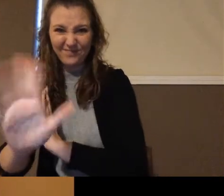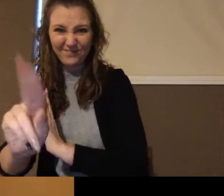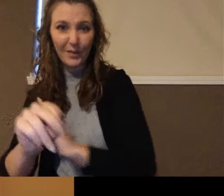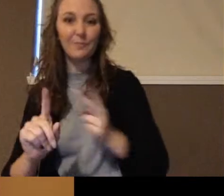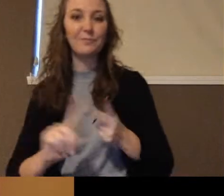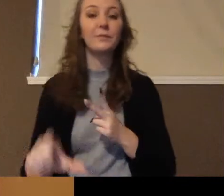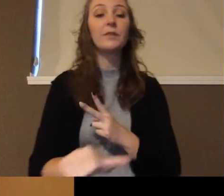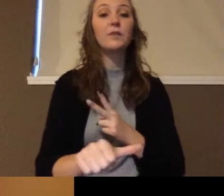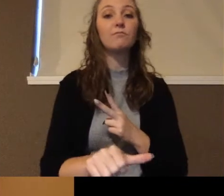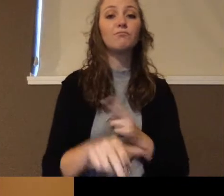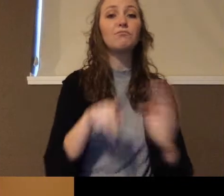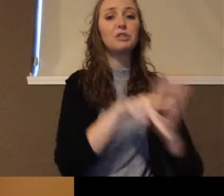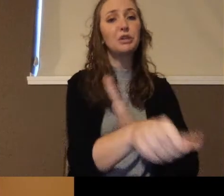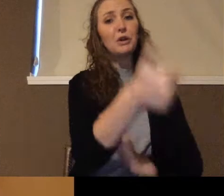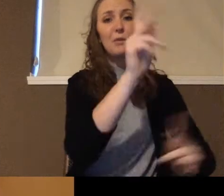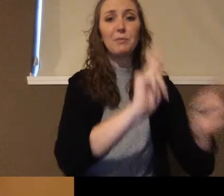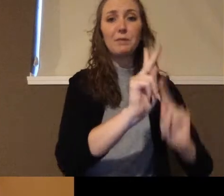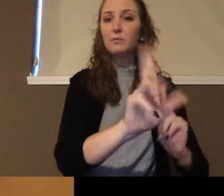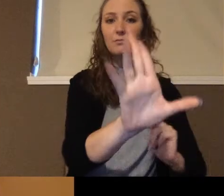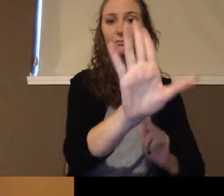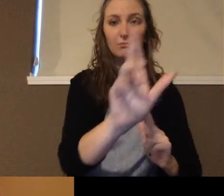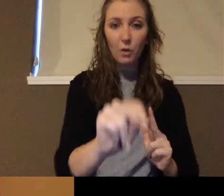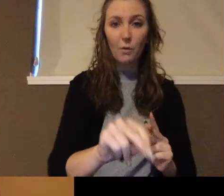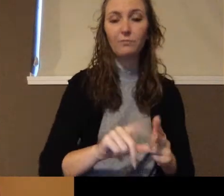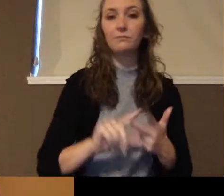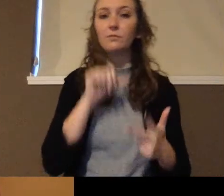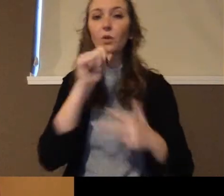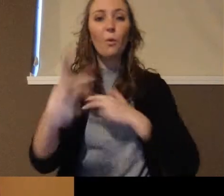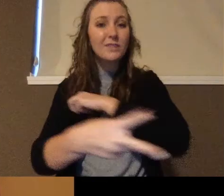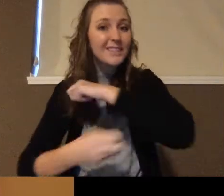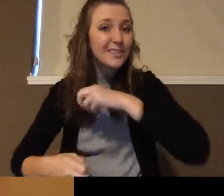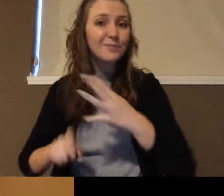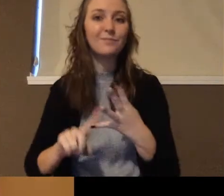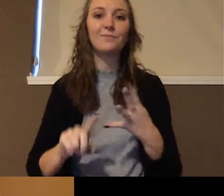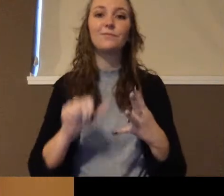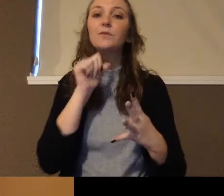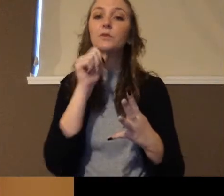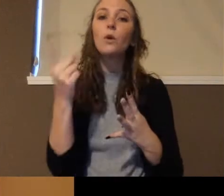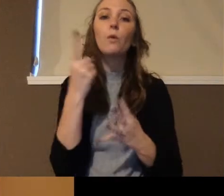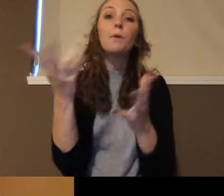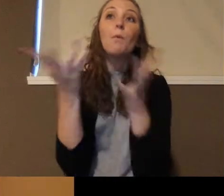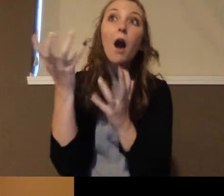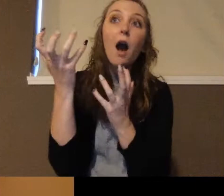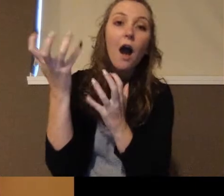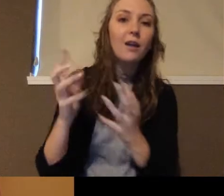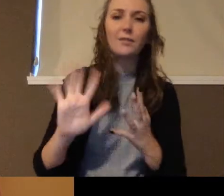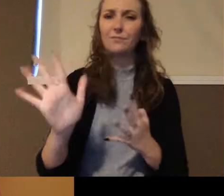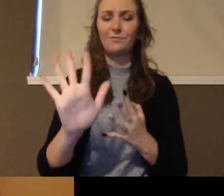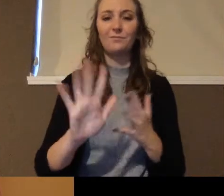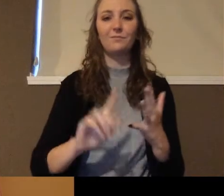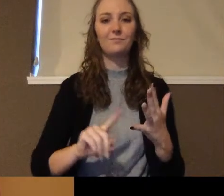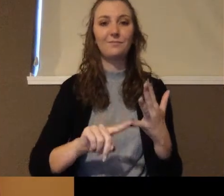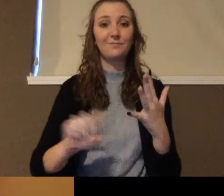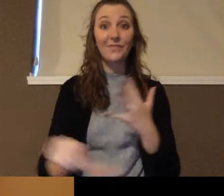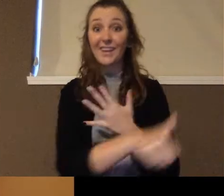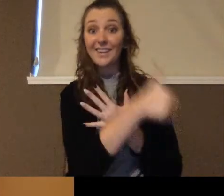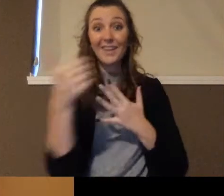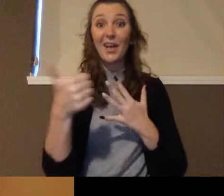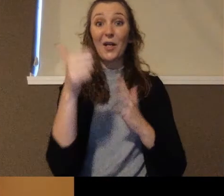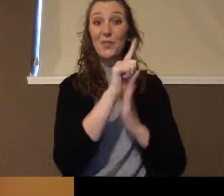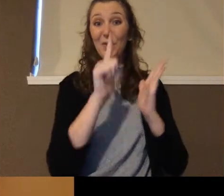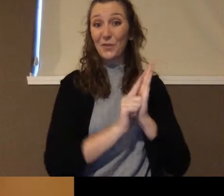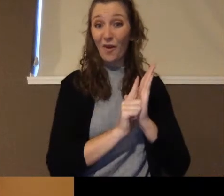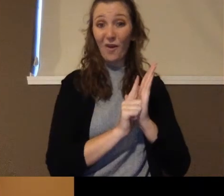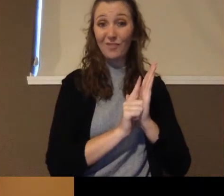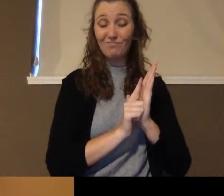spouse, don't take someone's life, don't take what isn't yours, don't always be wanting what you don't